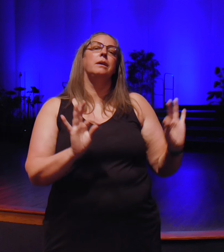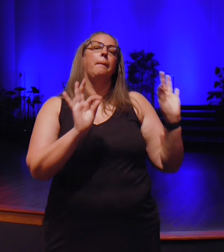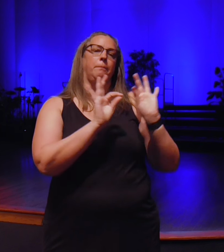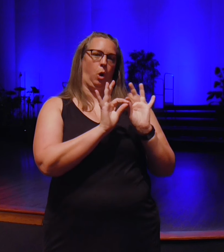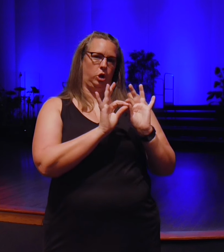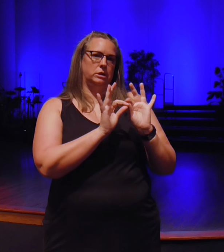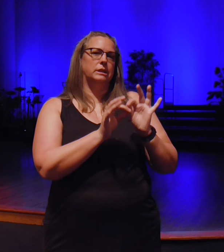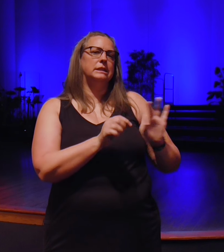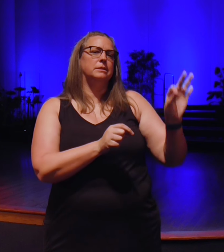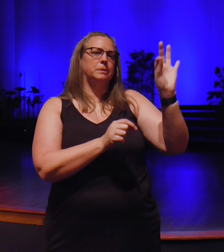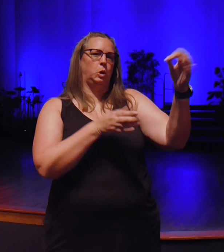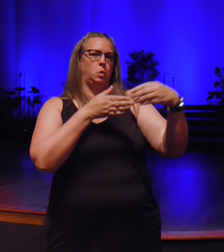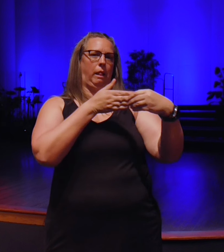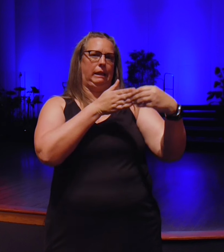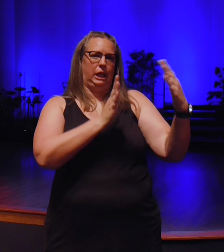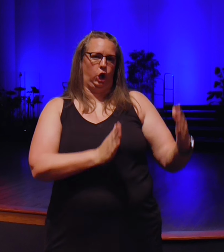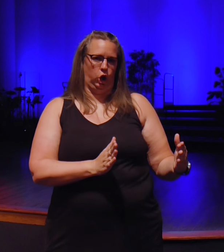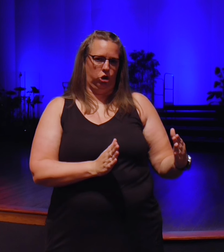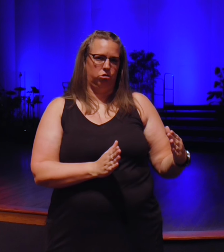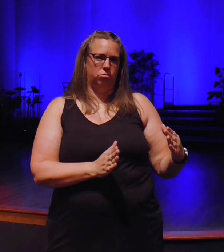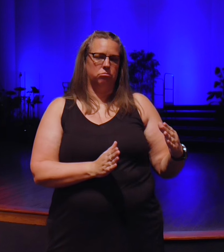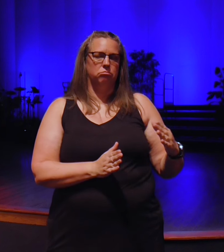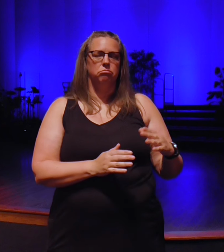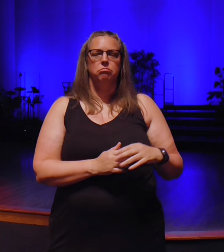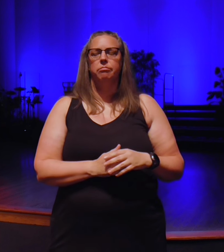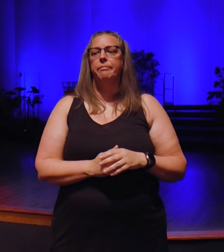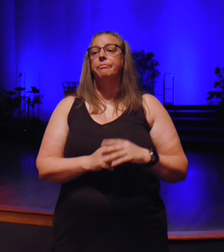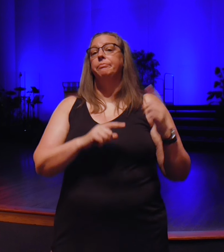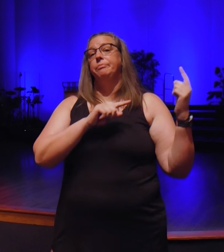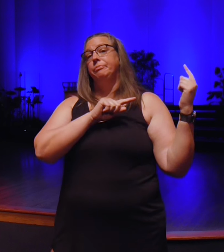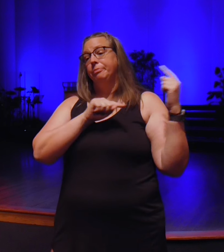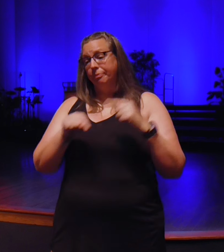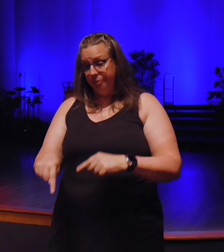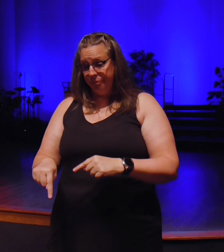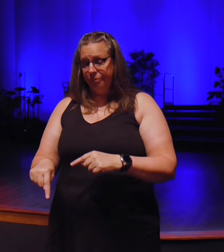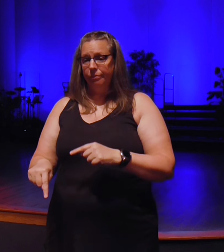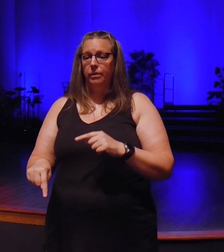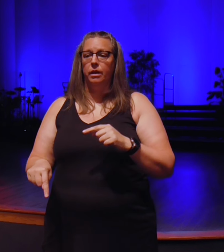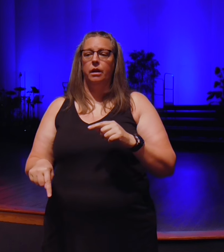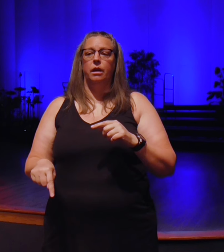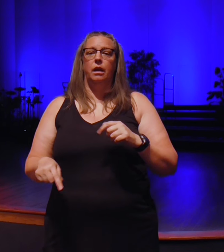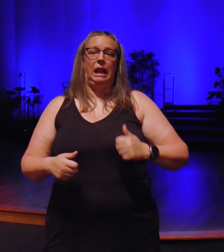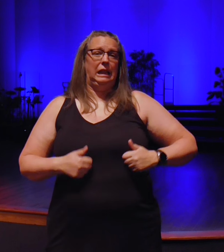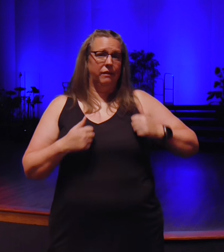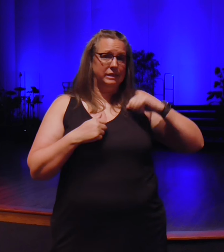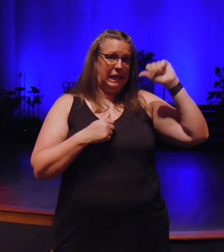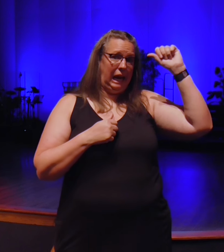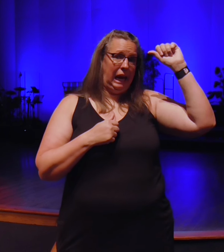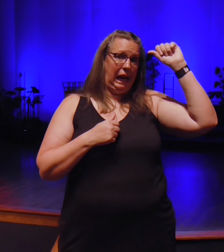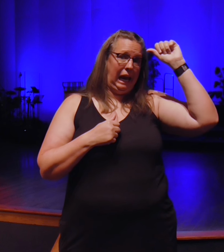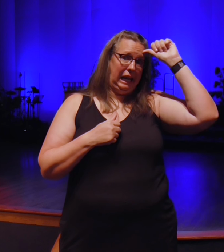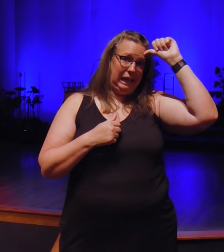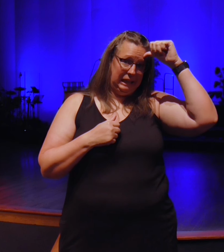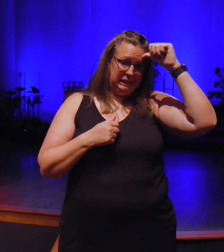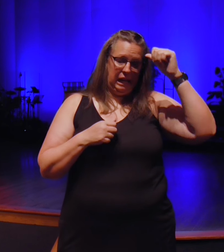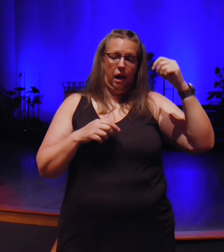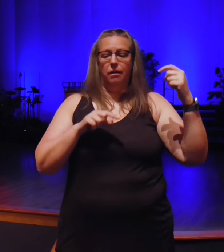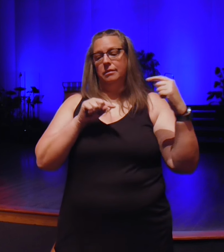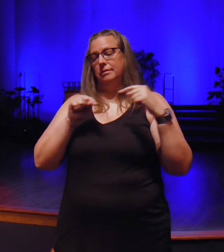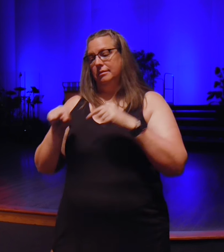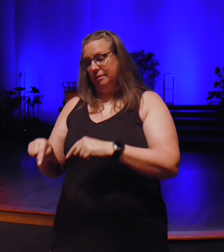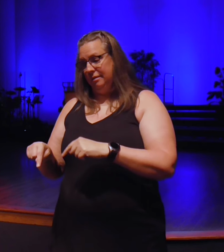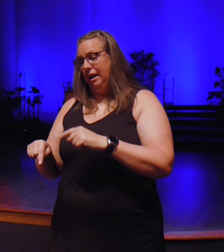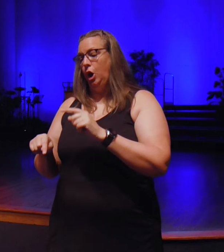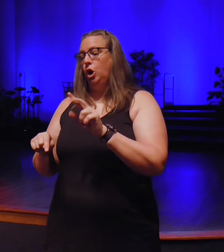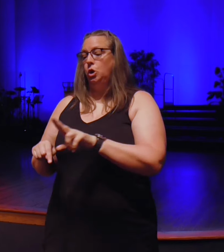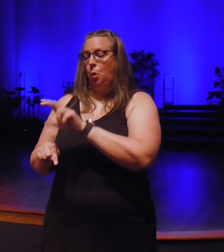20th century. He came to the United States from India and helped popularize